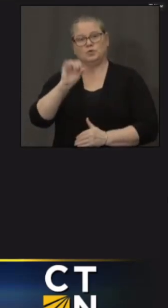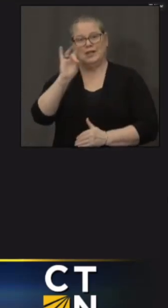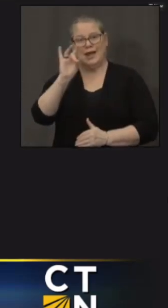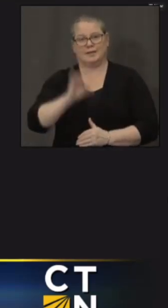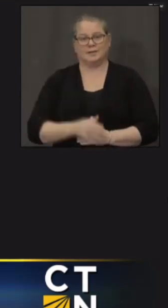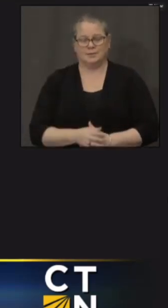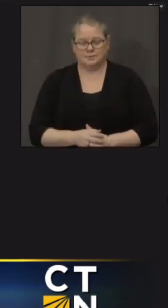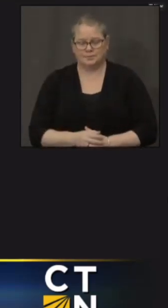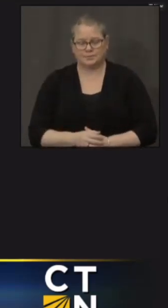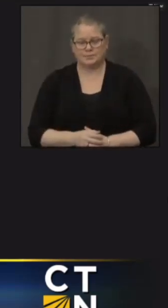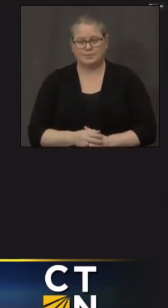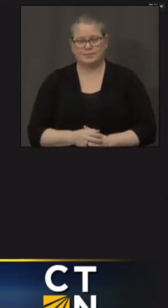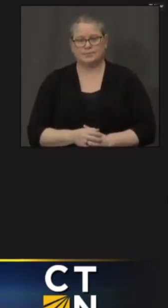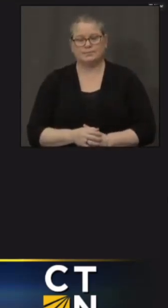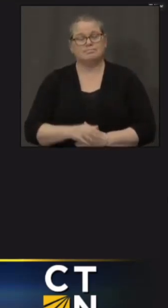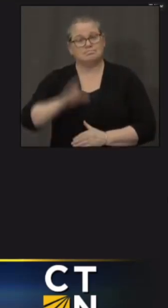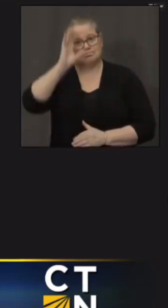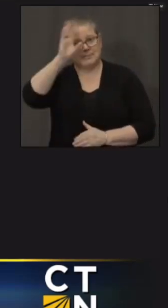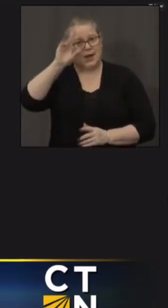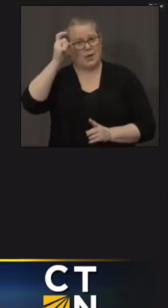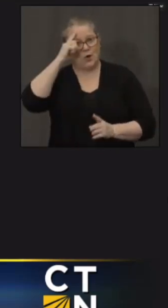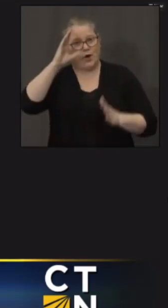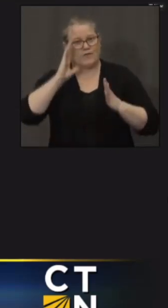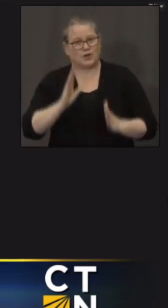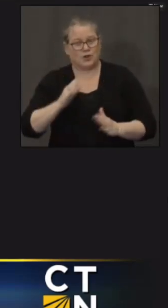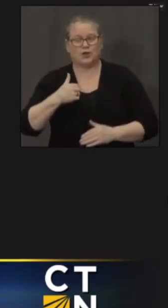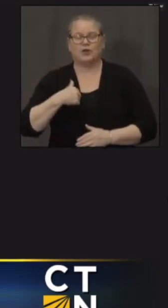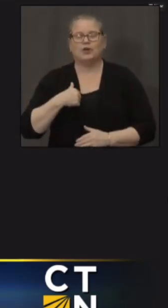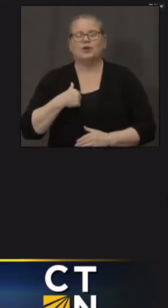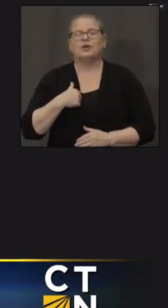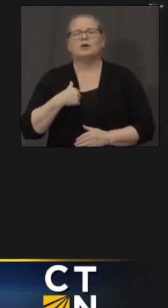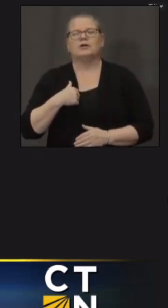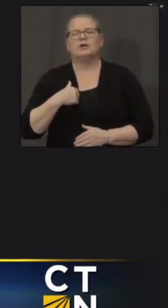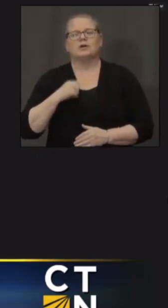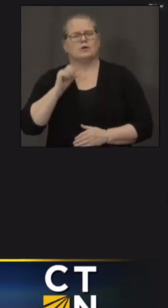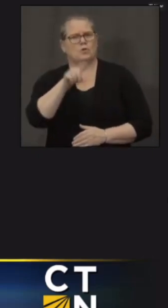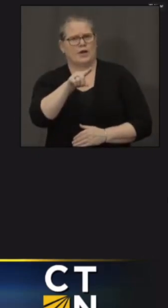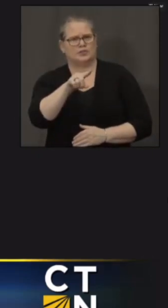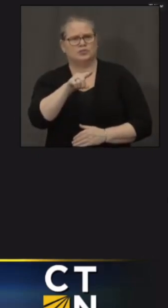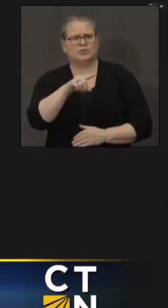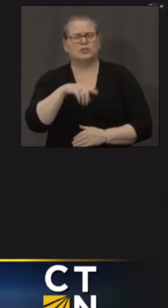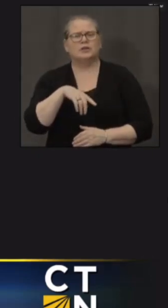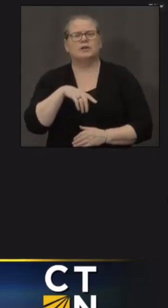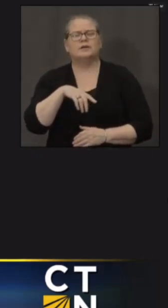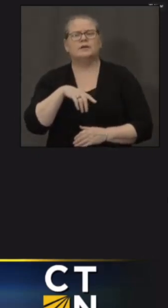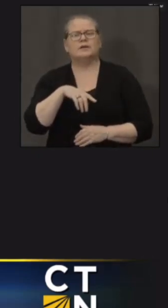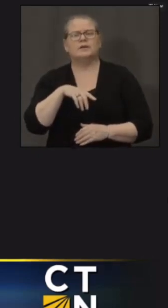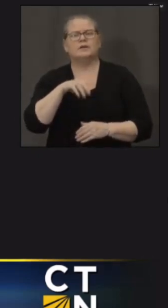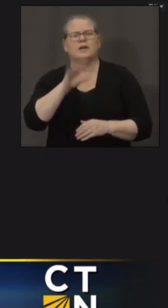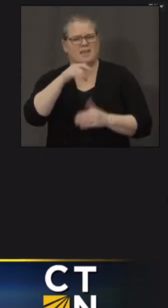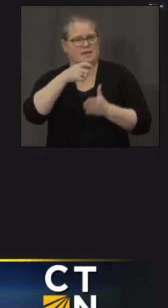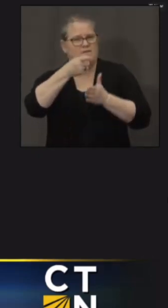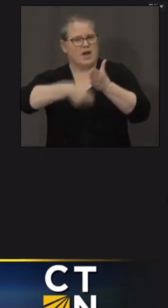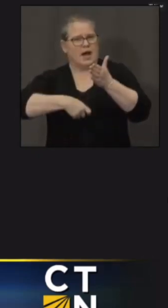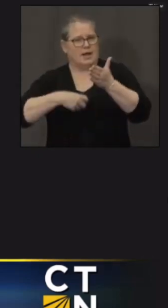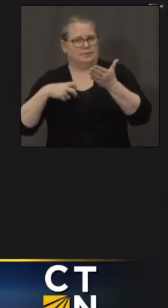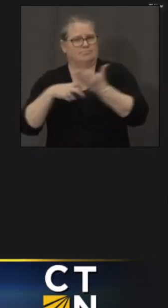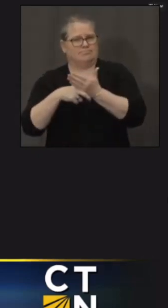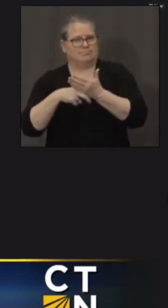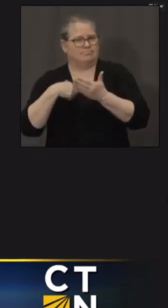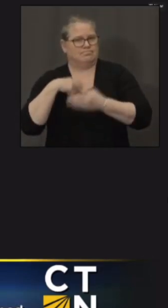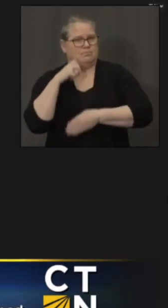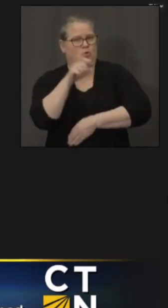Hi, Governor. It's JLatina. My question is about the fining as well. The local health directors